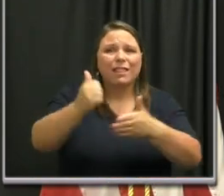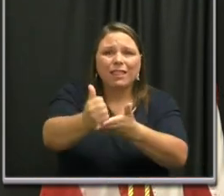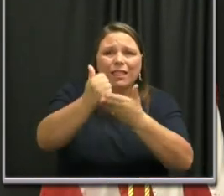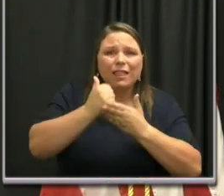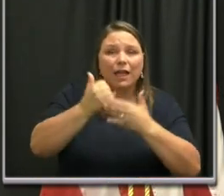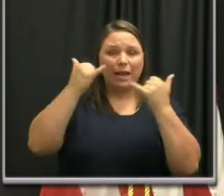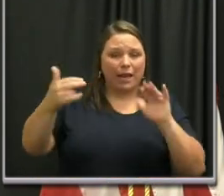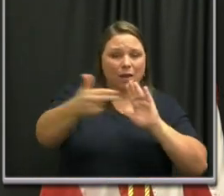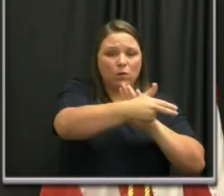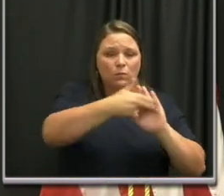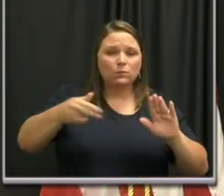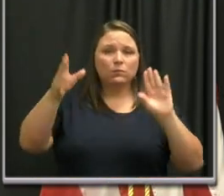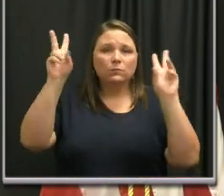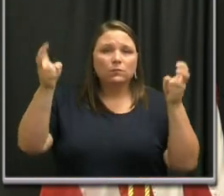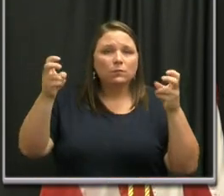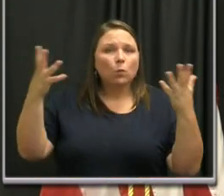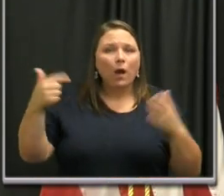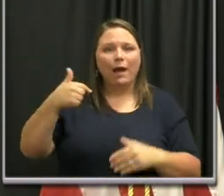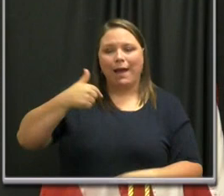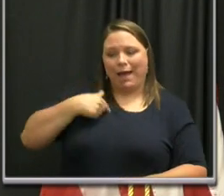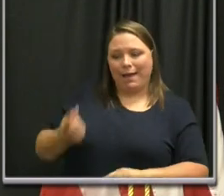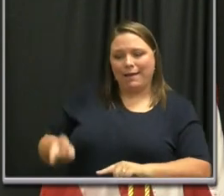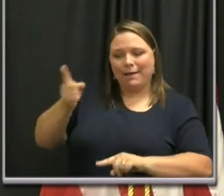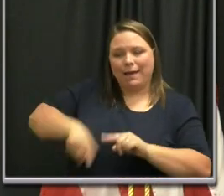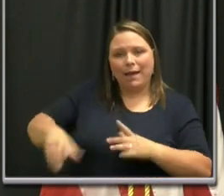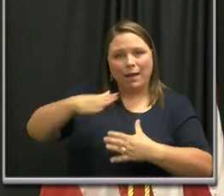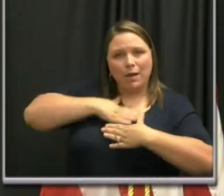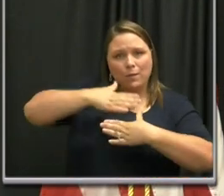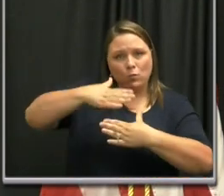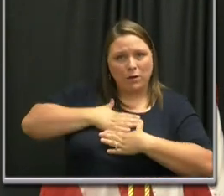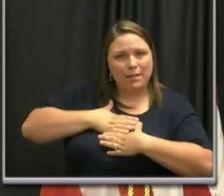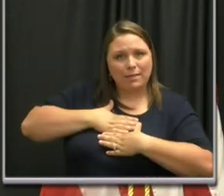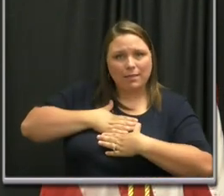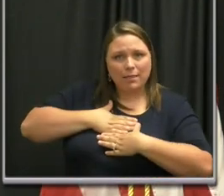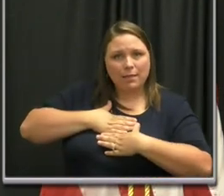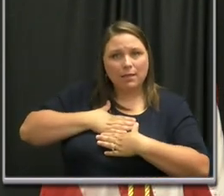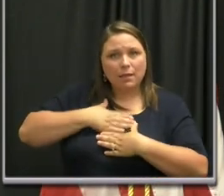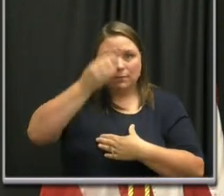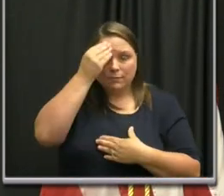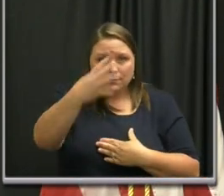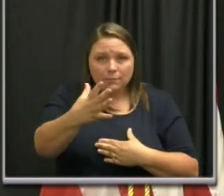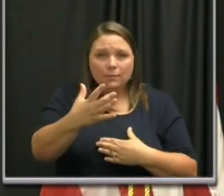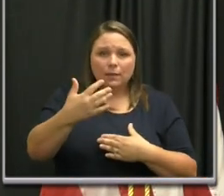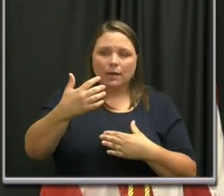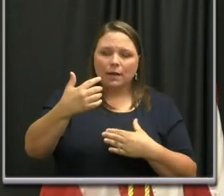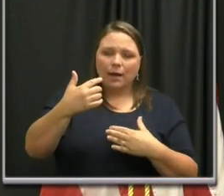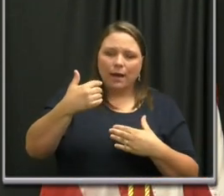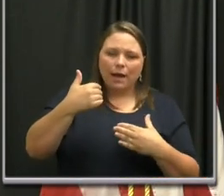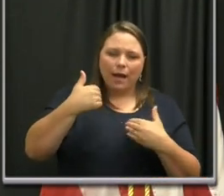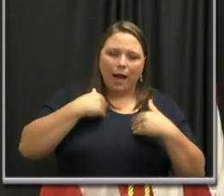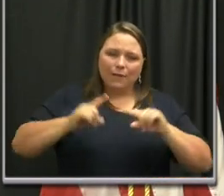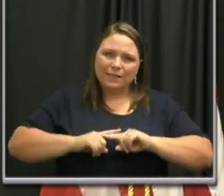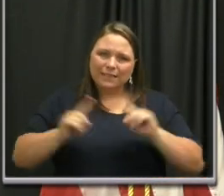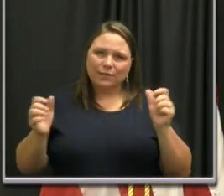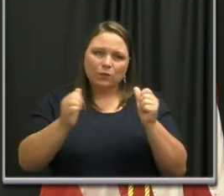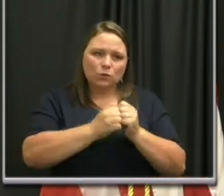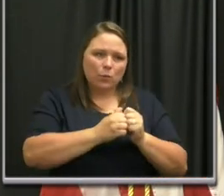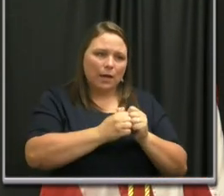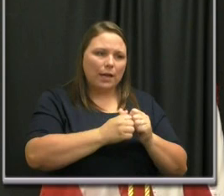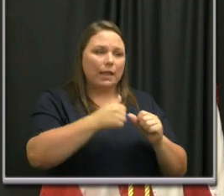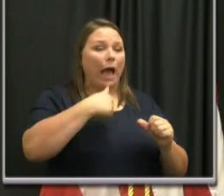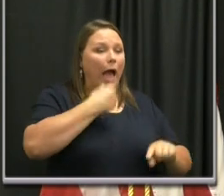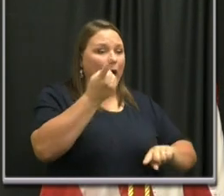can't breathe. I want you to know there's a difference in I can't breathe and taking a breath